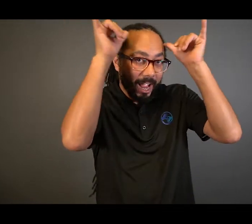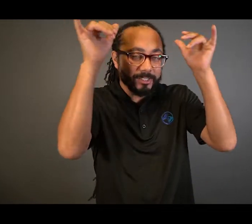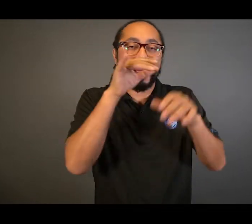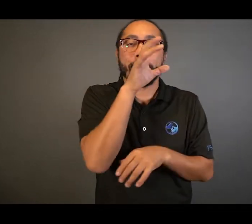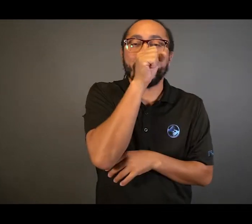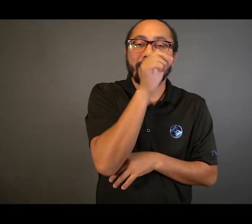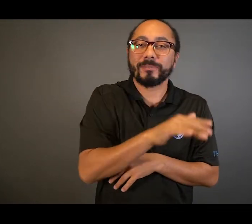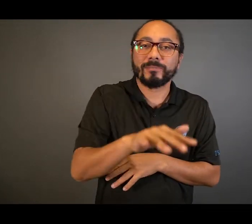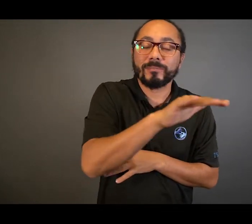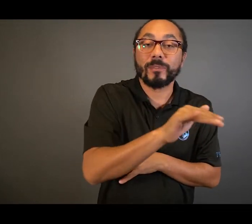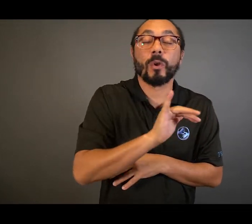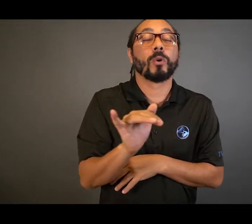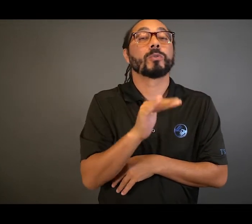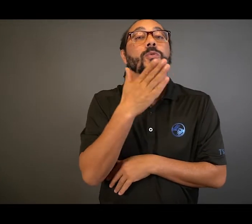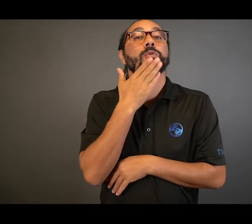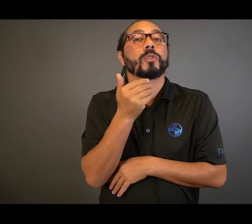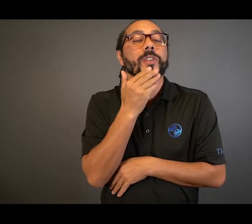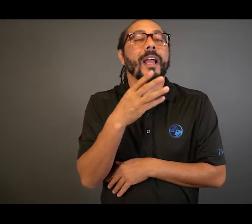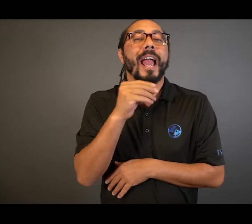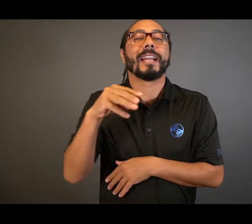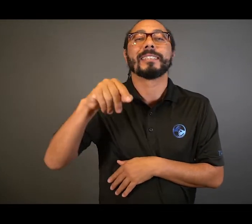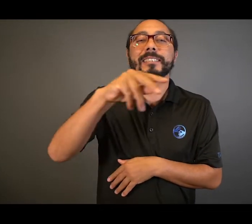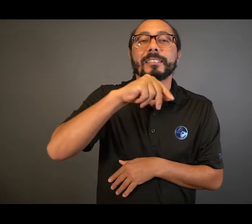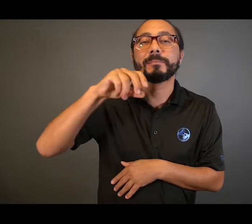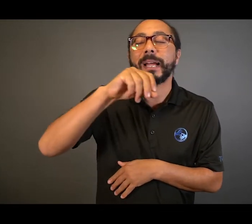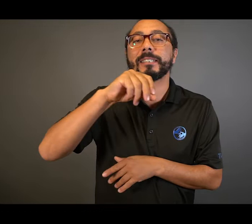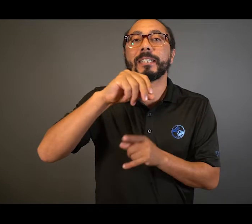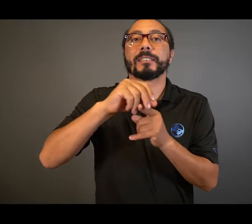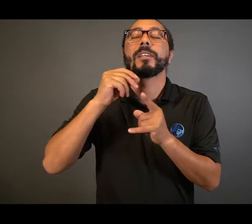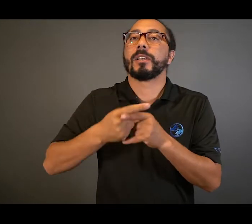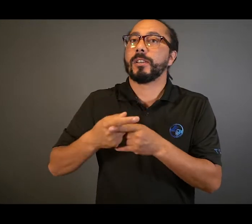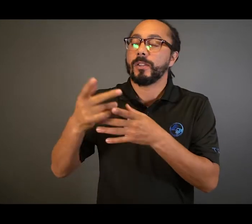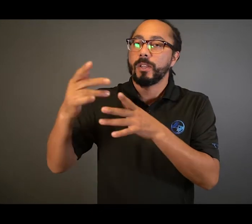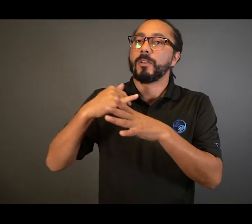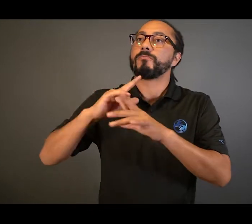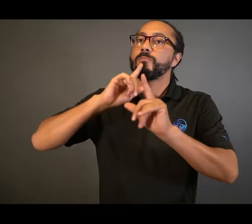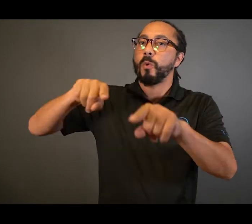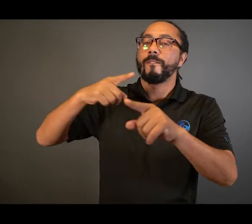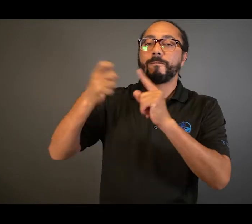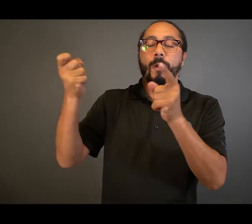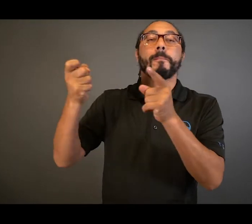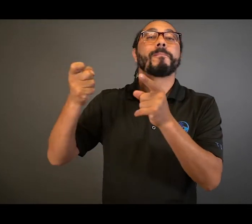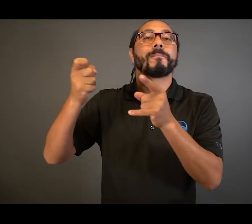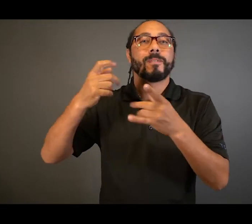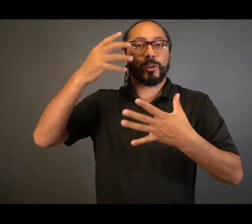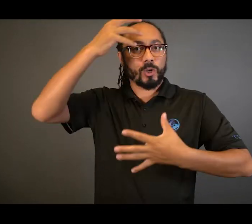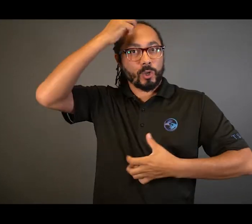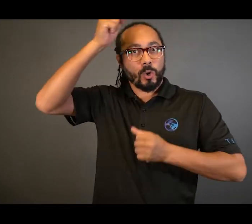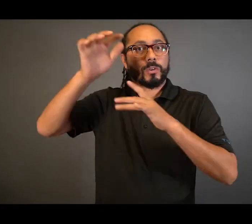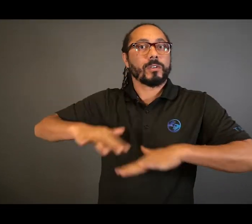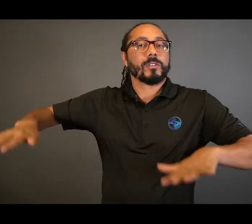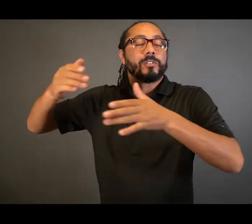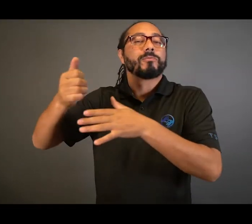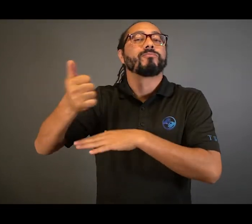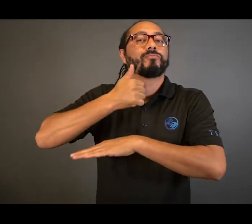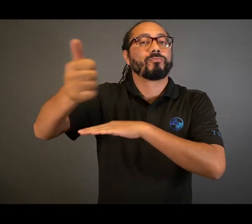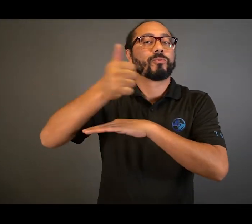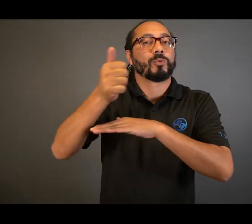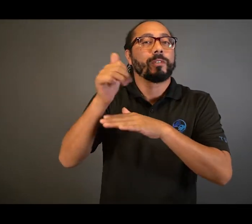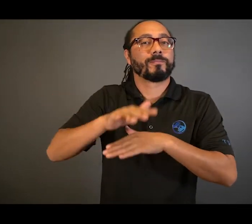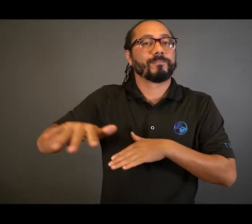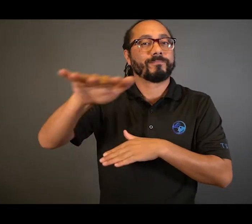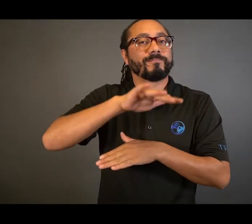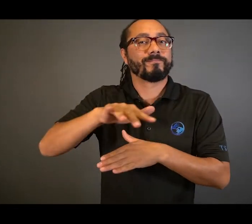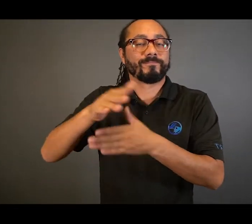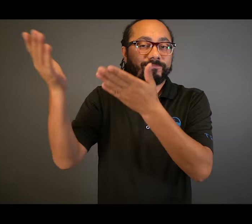and pigs, as well as sugar and spices imported over long distances via colonial trade routes. A map